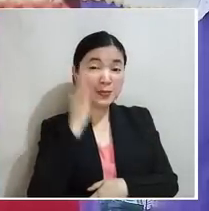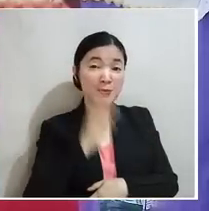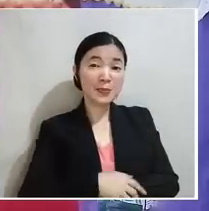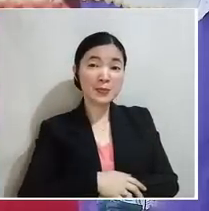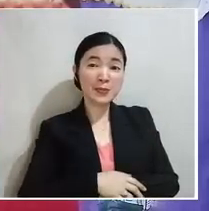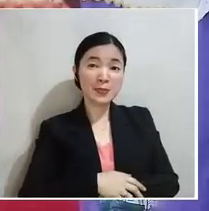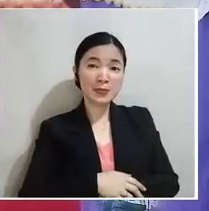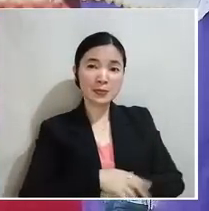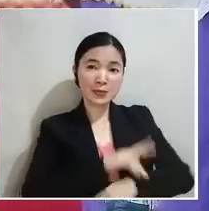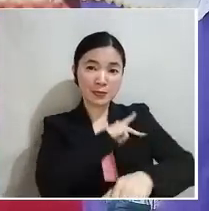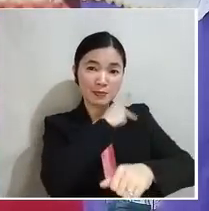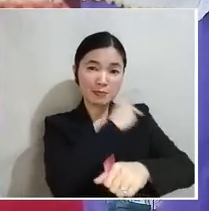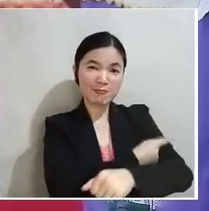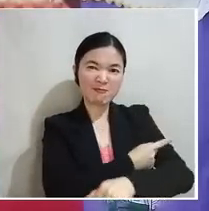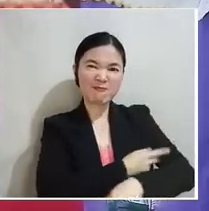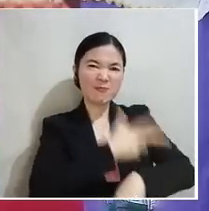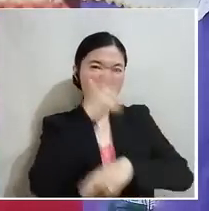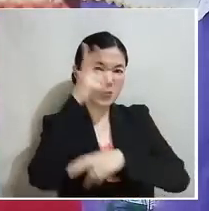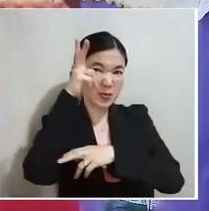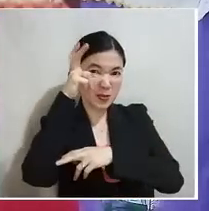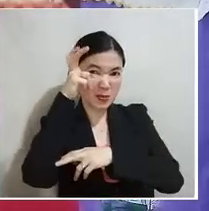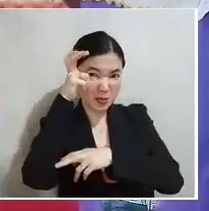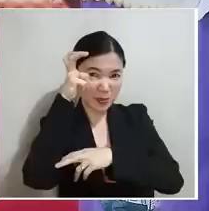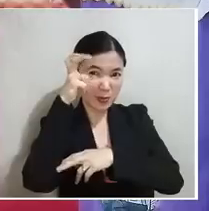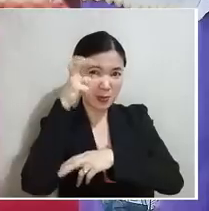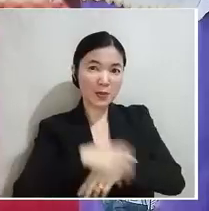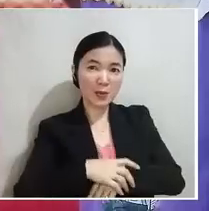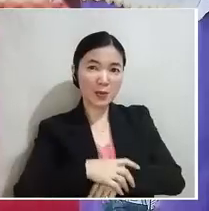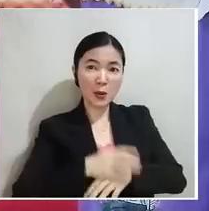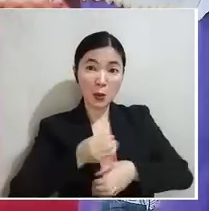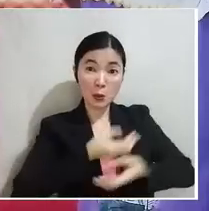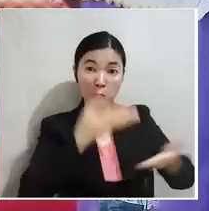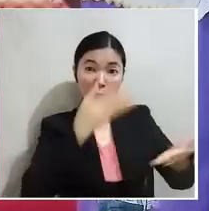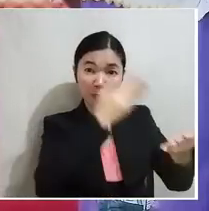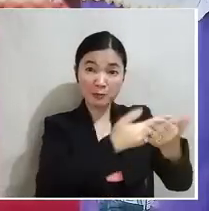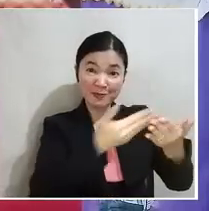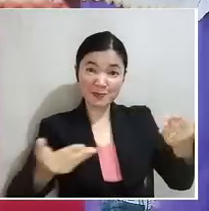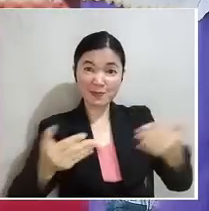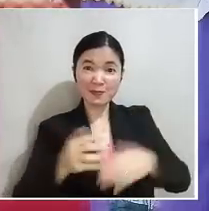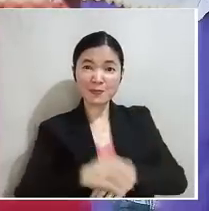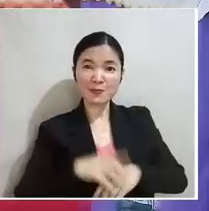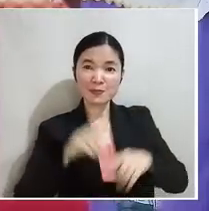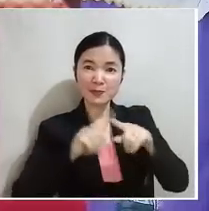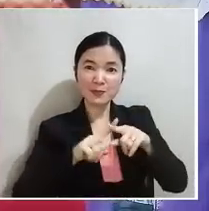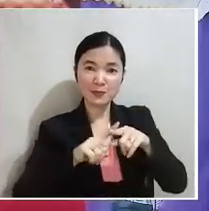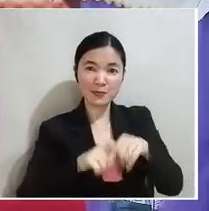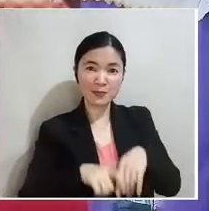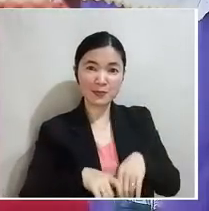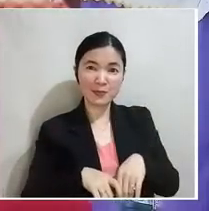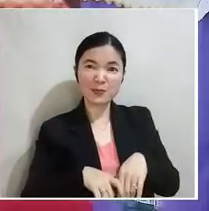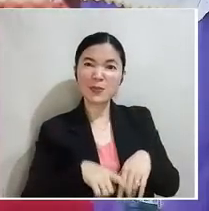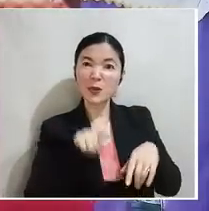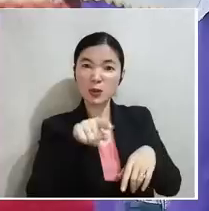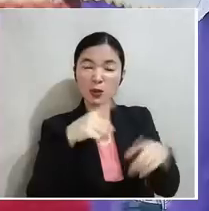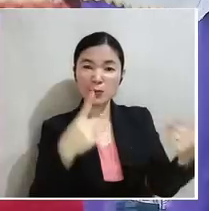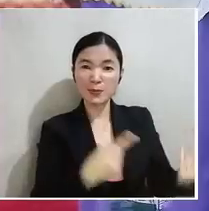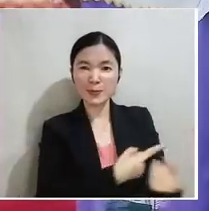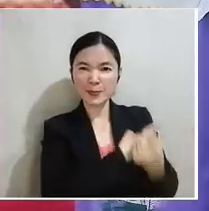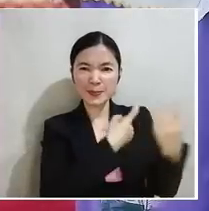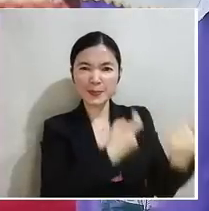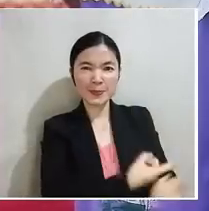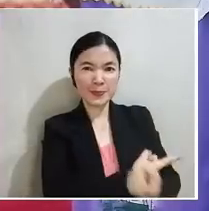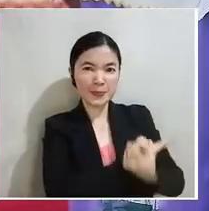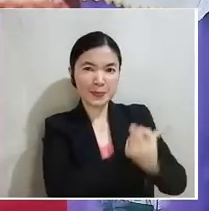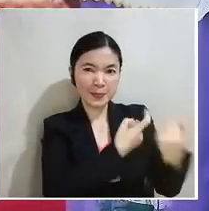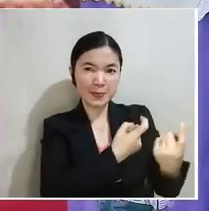who offer worldly gain in return for the sin of